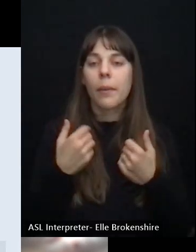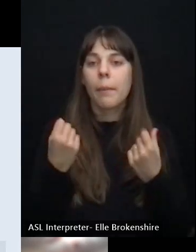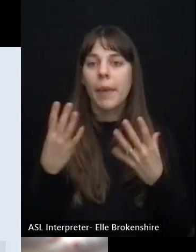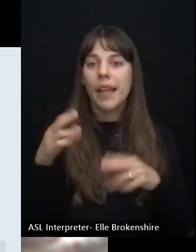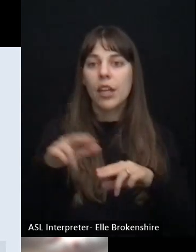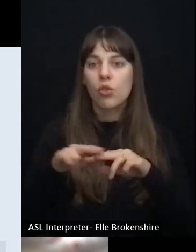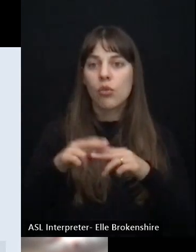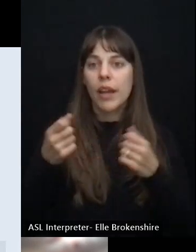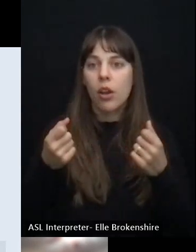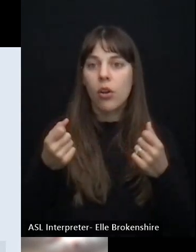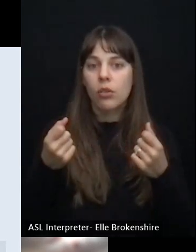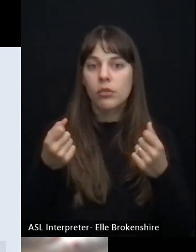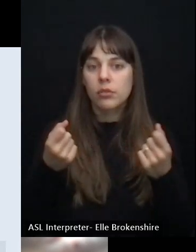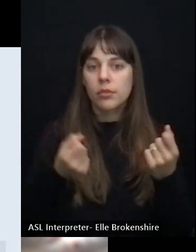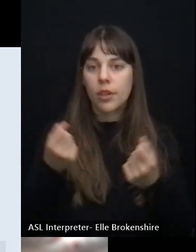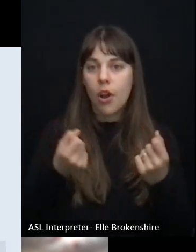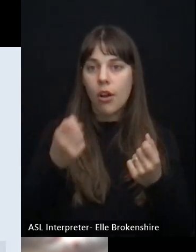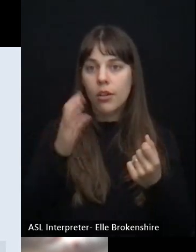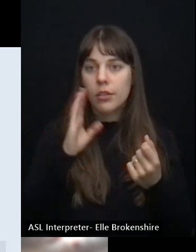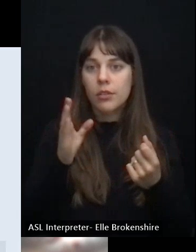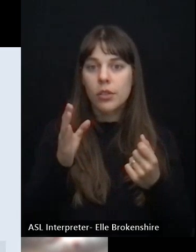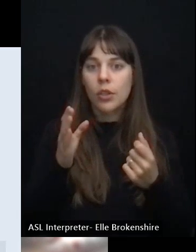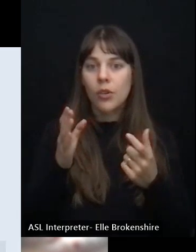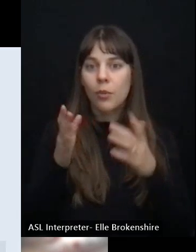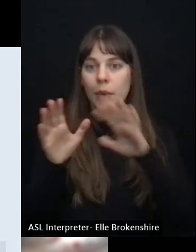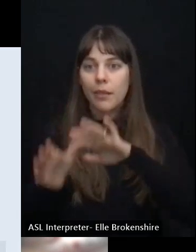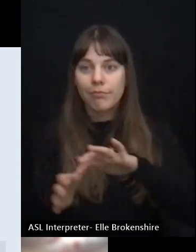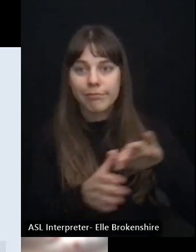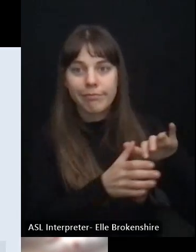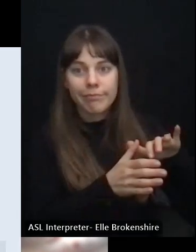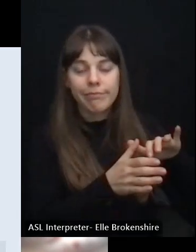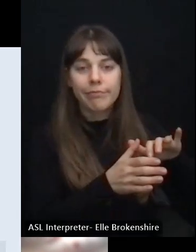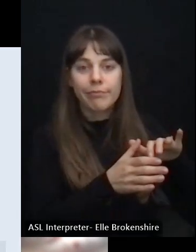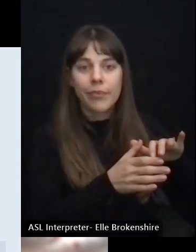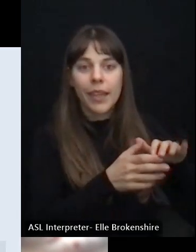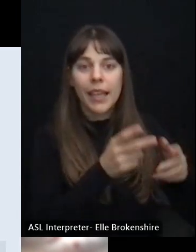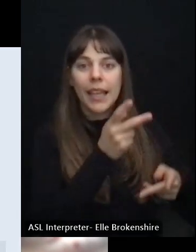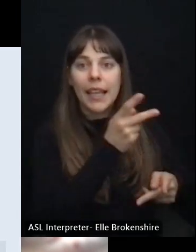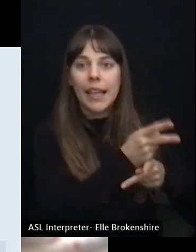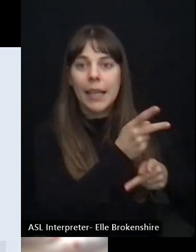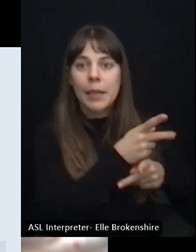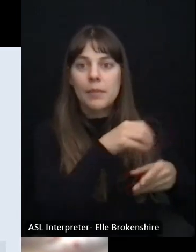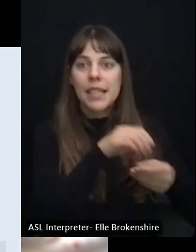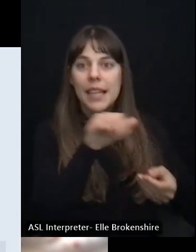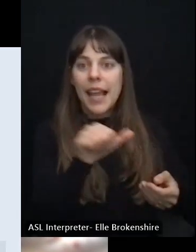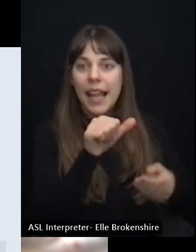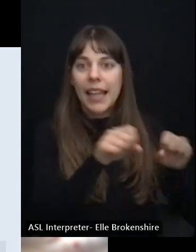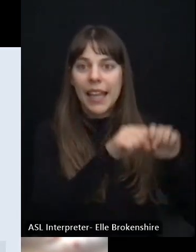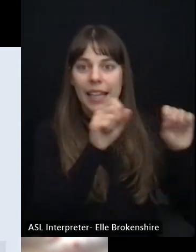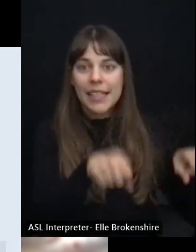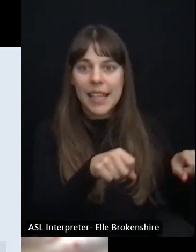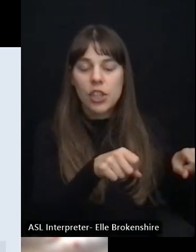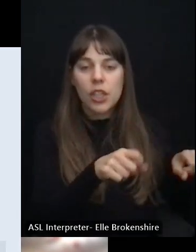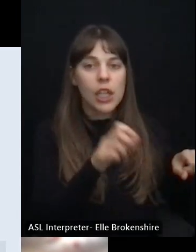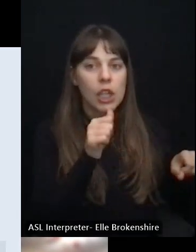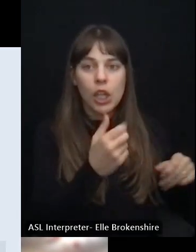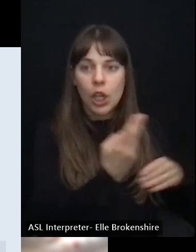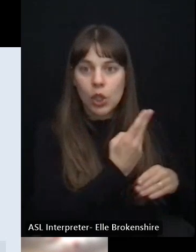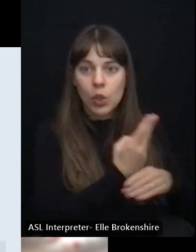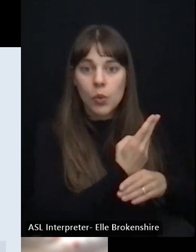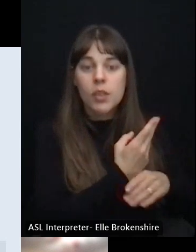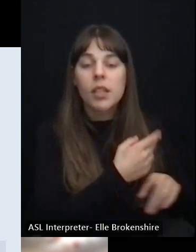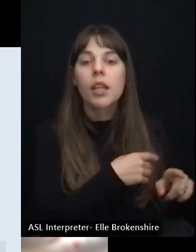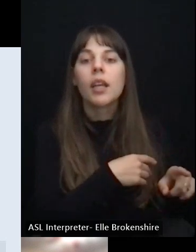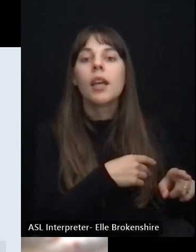most which will be stored at Allegheny Station when they're not in use. But when they are in use, they will be operating in place of normal rail service